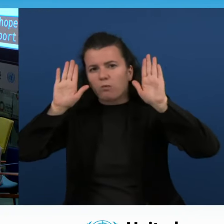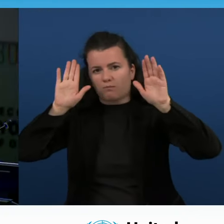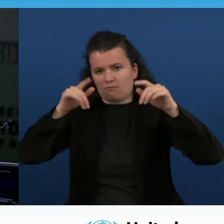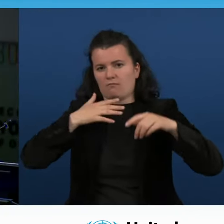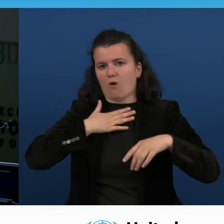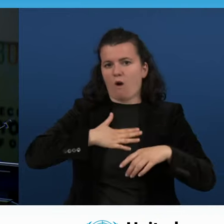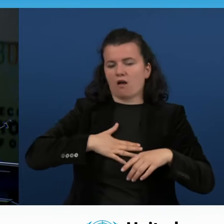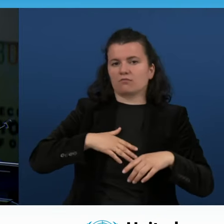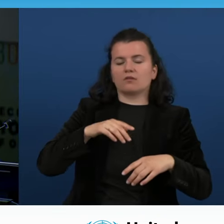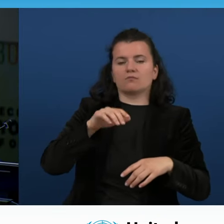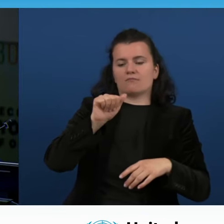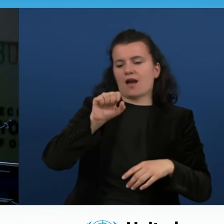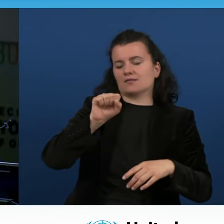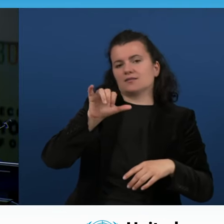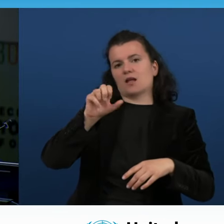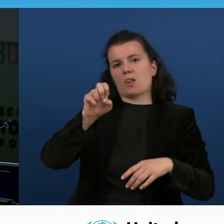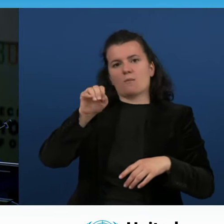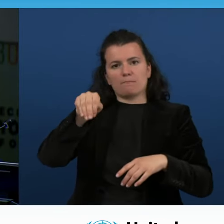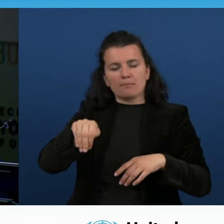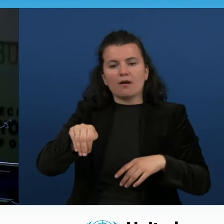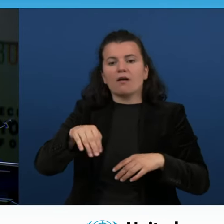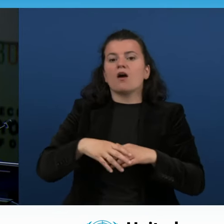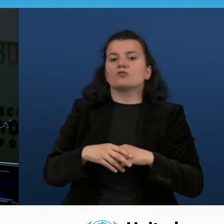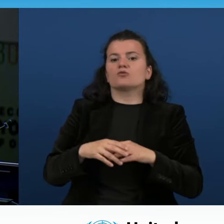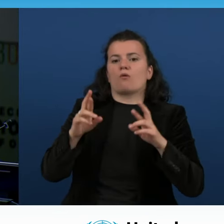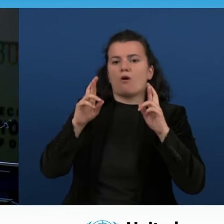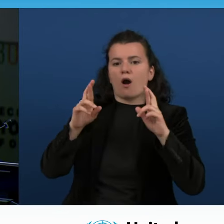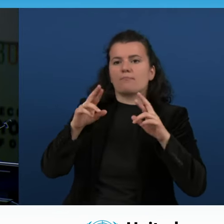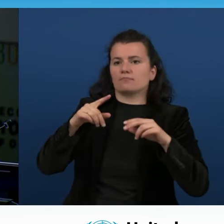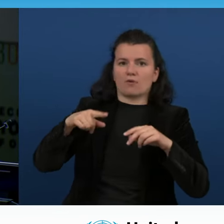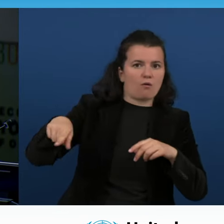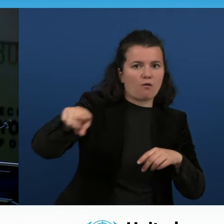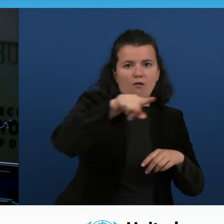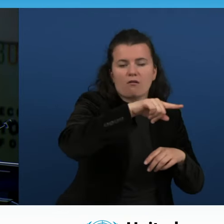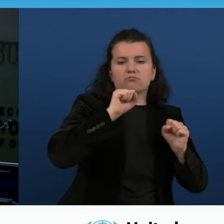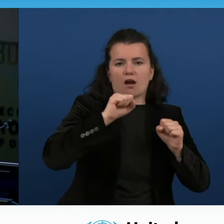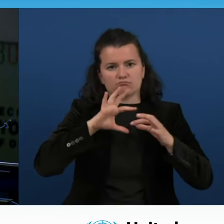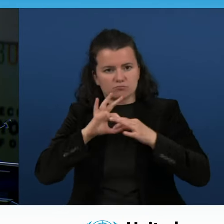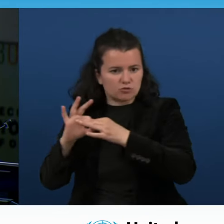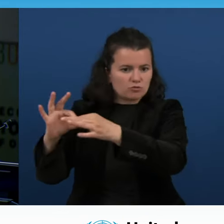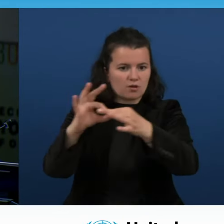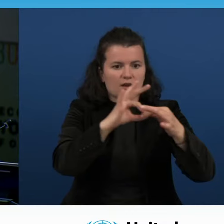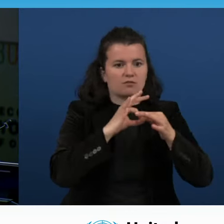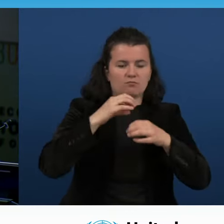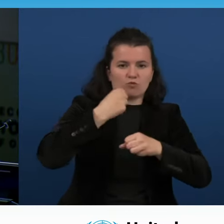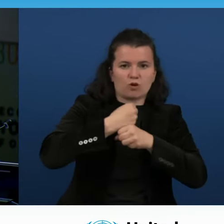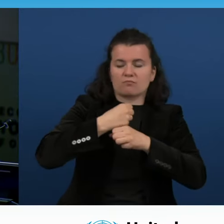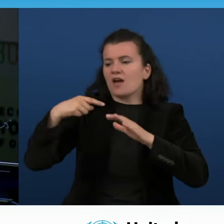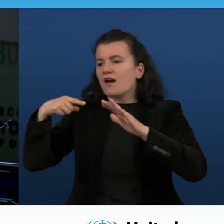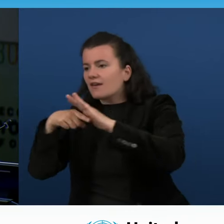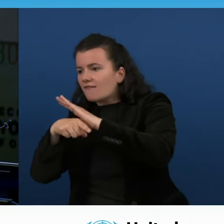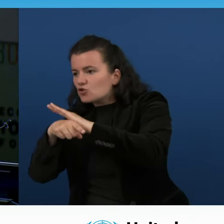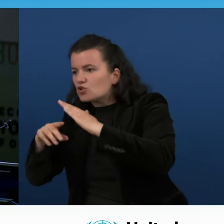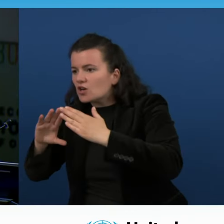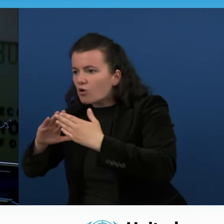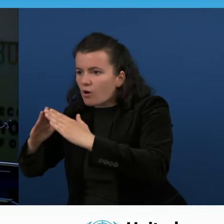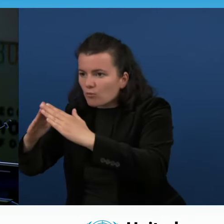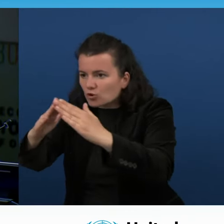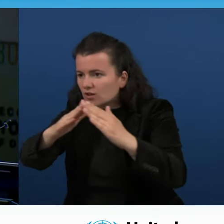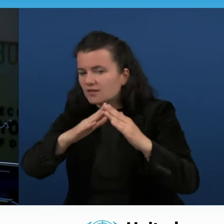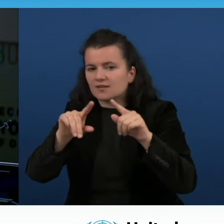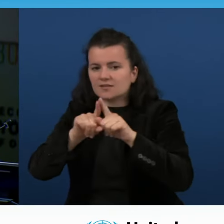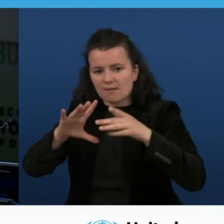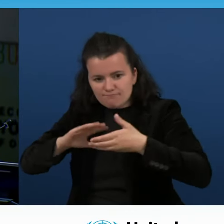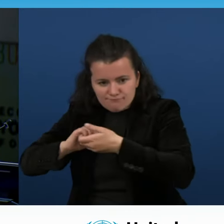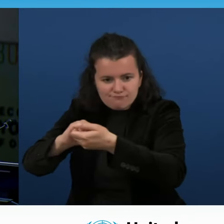all of us do. Let's leverage the use of technology to empower our communities in refugees. And feel free to contact us if you're interested in collaboration. We're